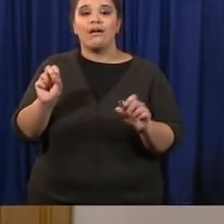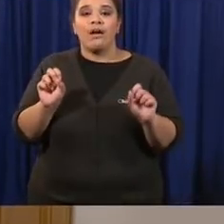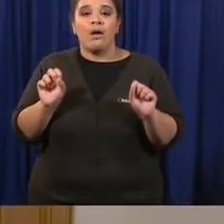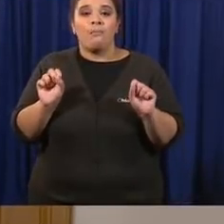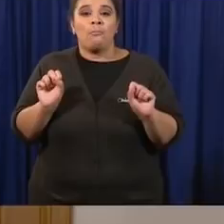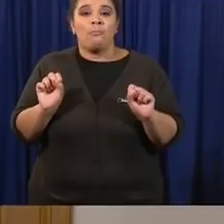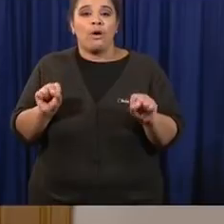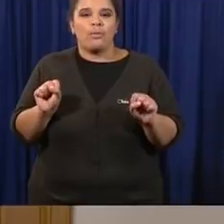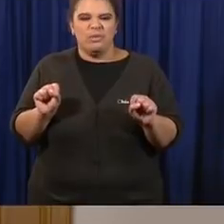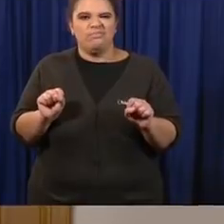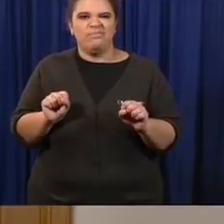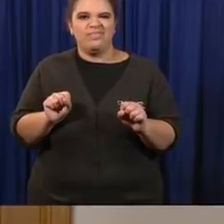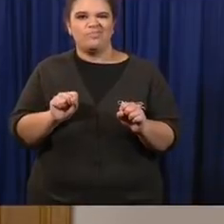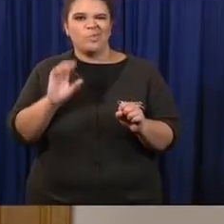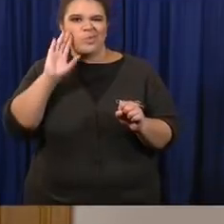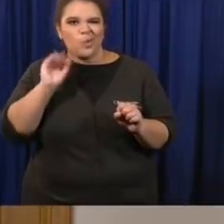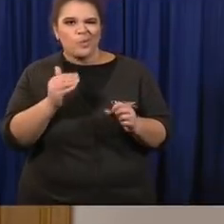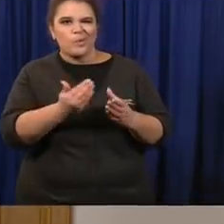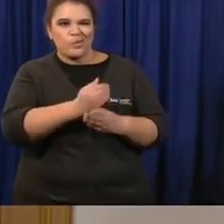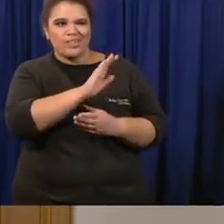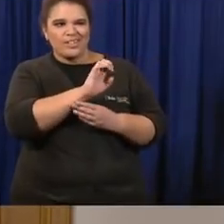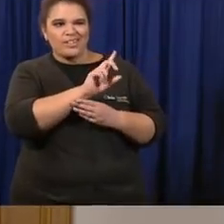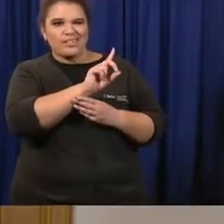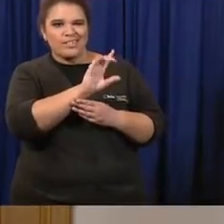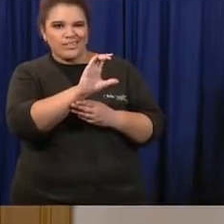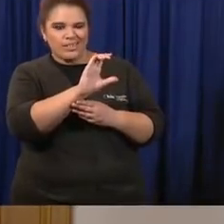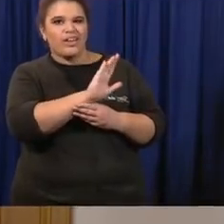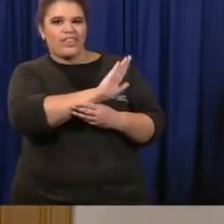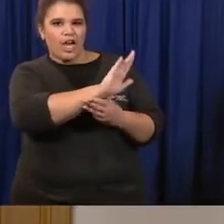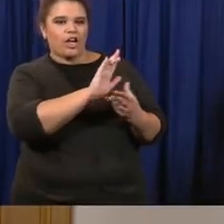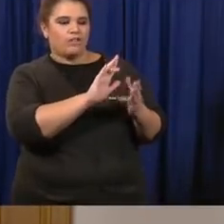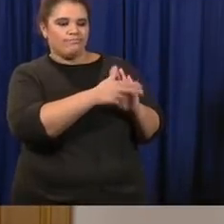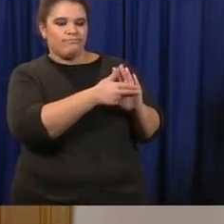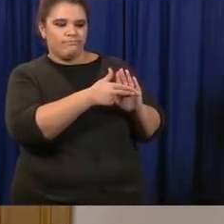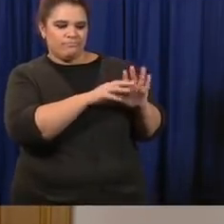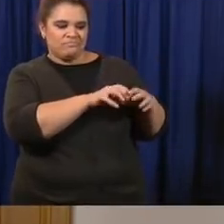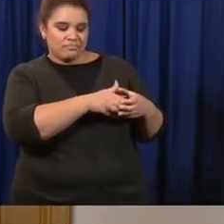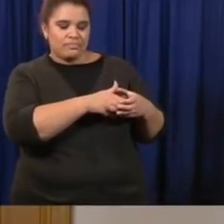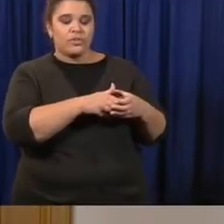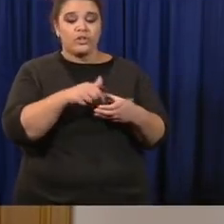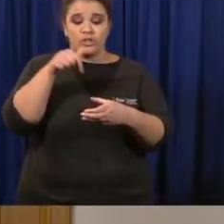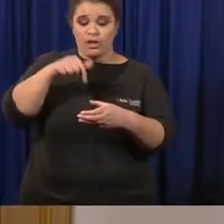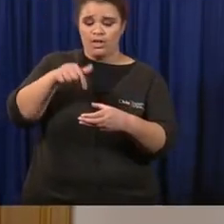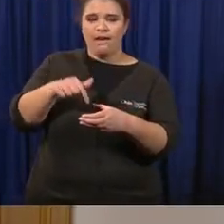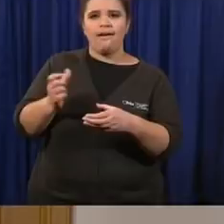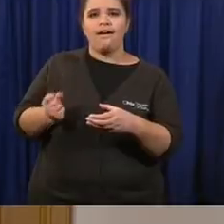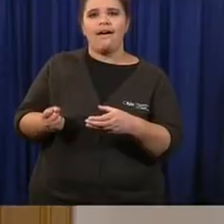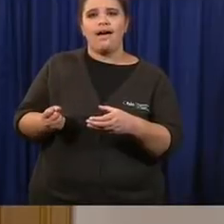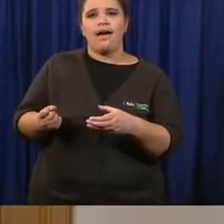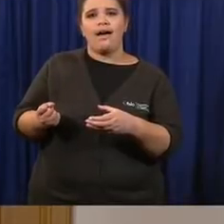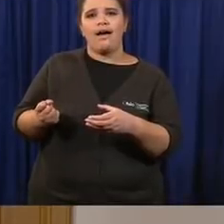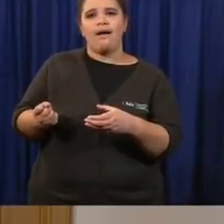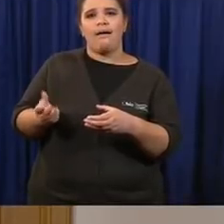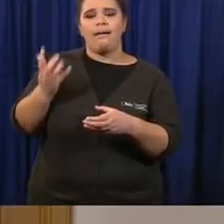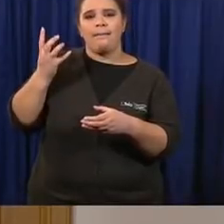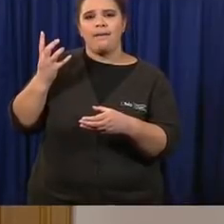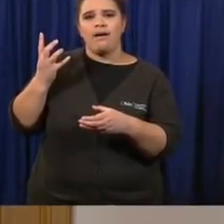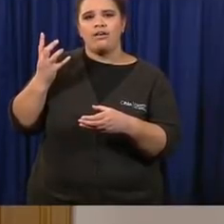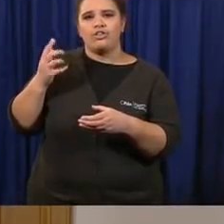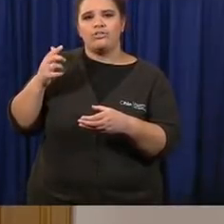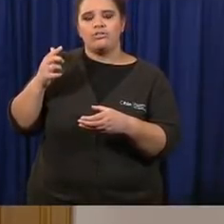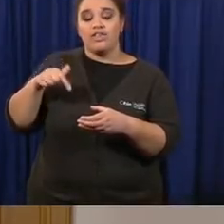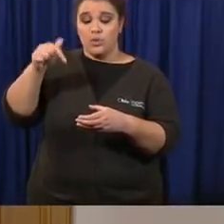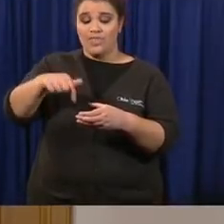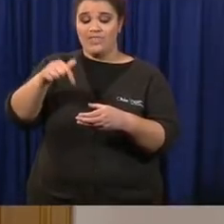how much weight, how much influence do you think the count of probable cases will have in future